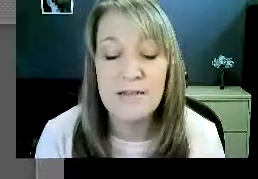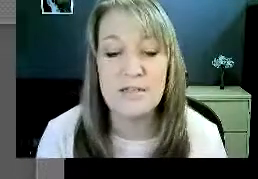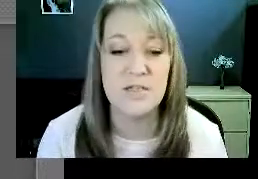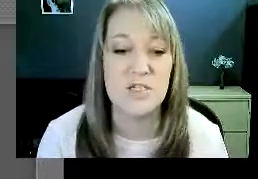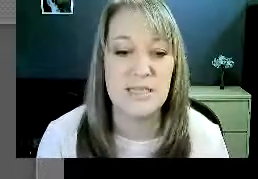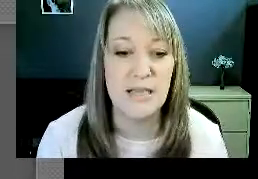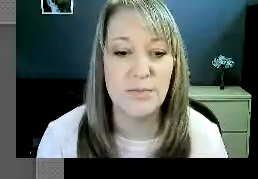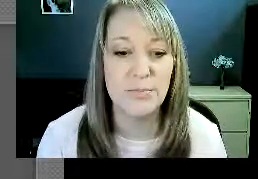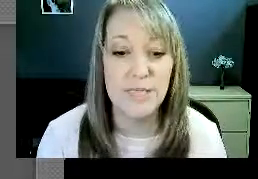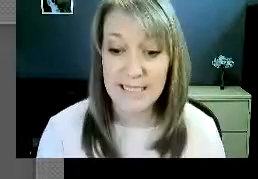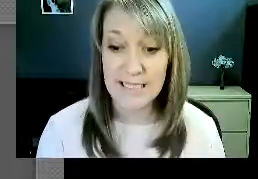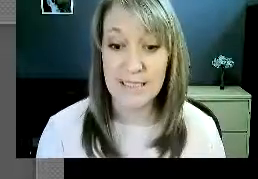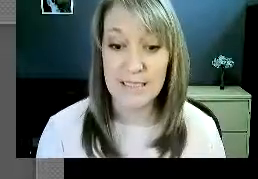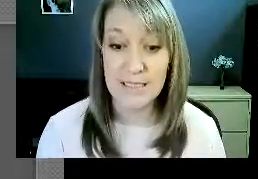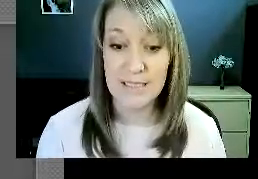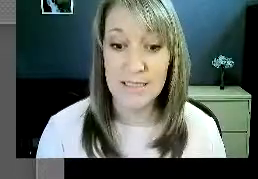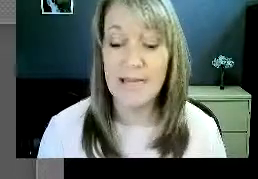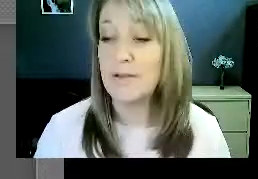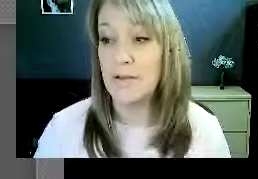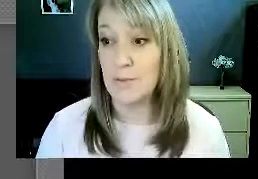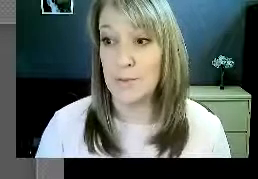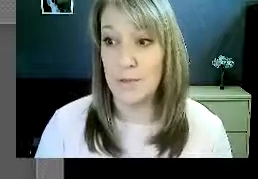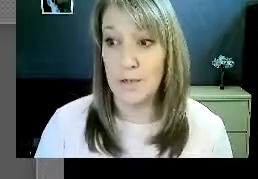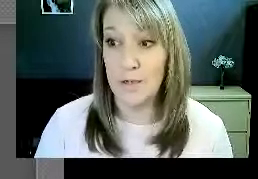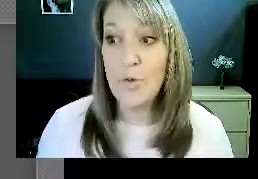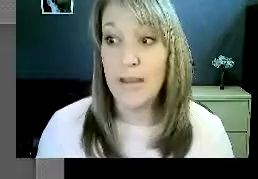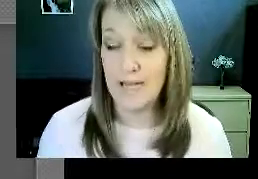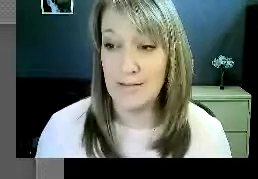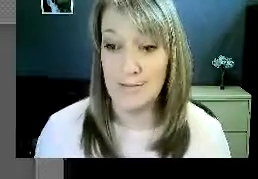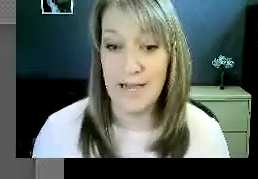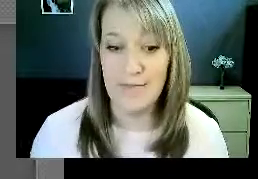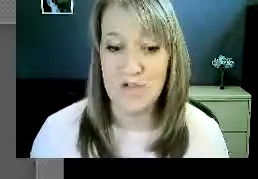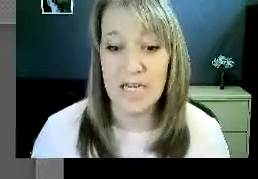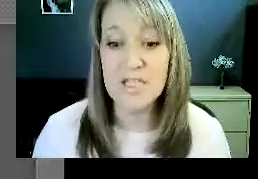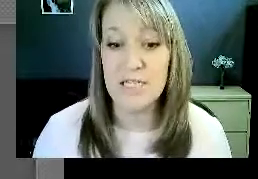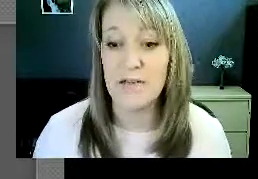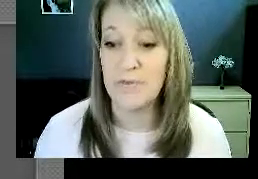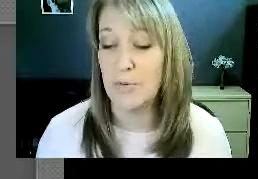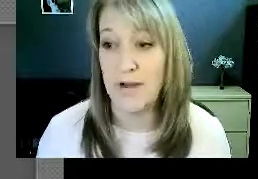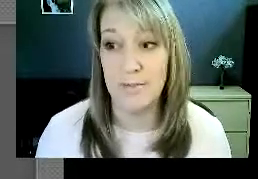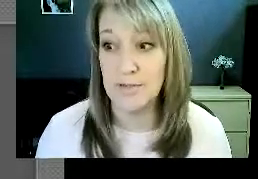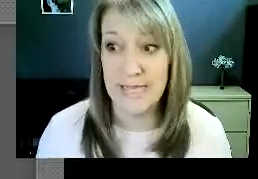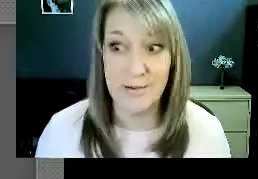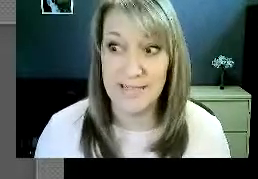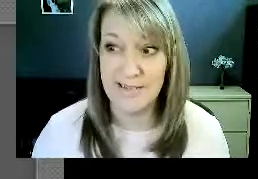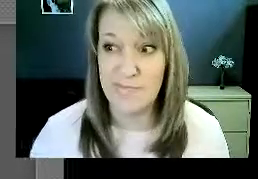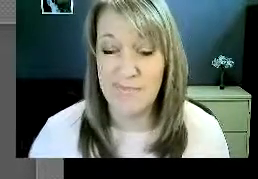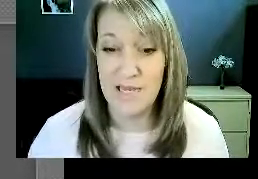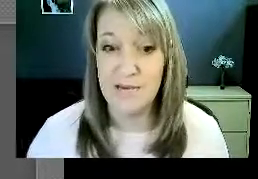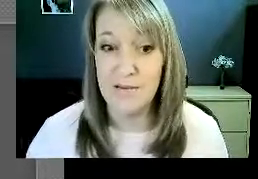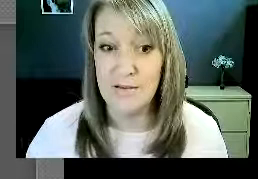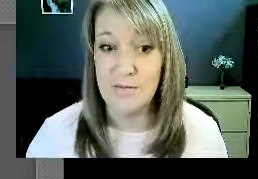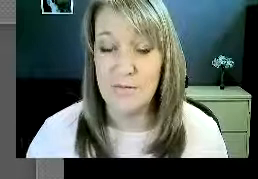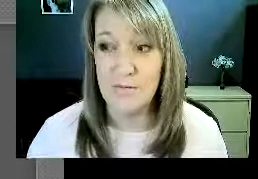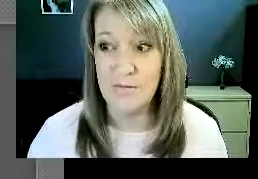enough, such as saying blit, now I've given the word no meaning, right? I've changed enough of the parameters that now it doesn't